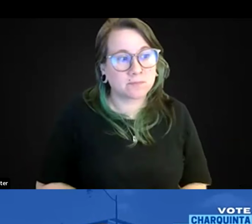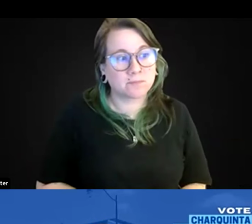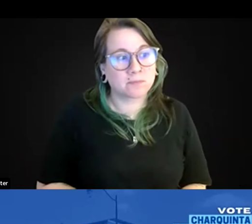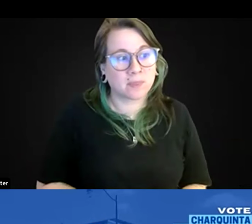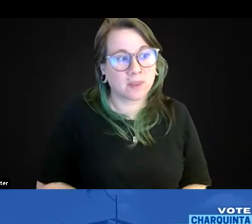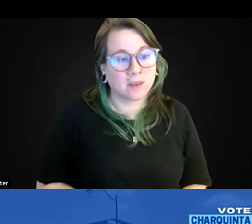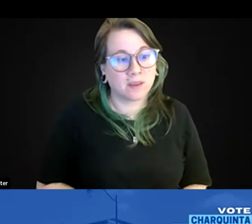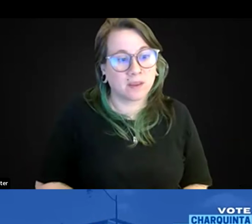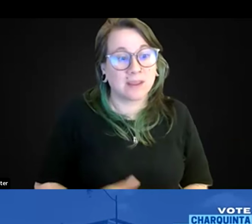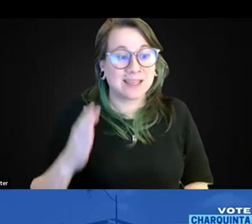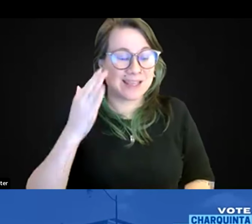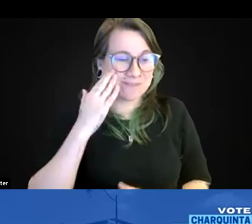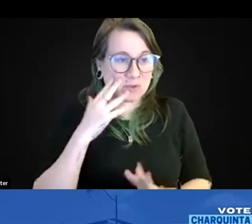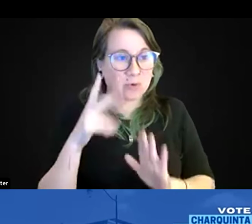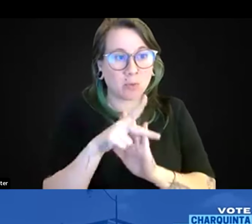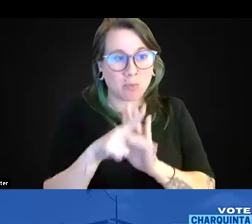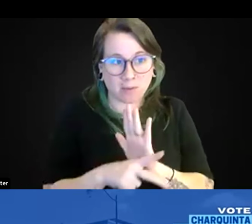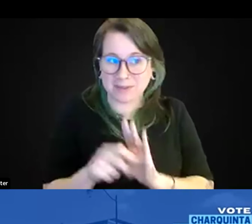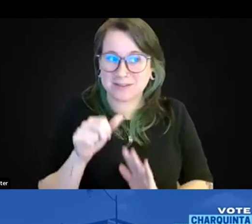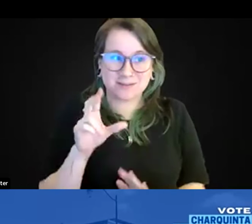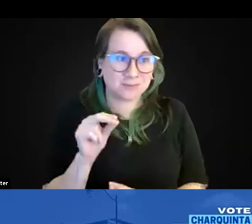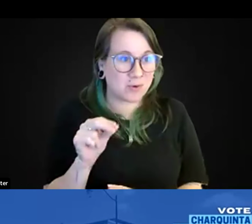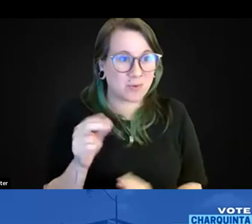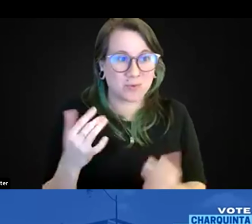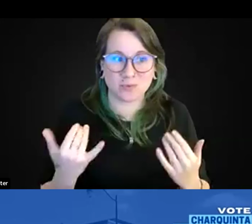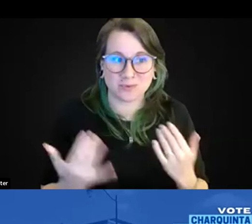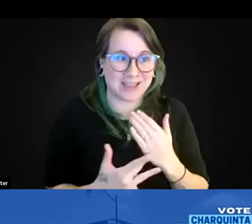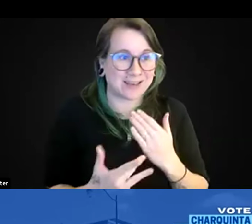parliamentary procedure, no, you're not present. Well, please let me in.